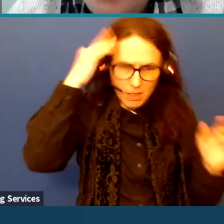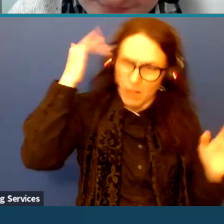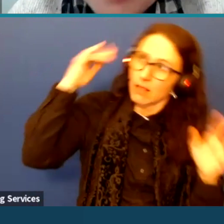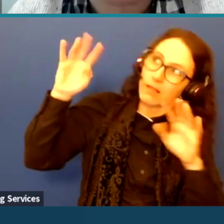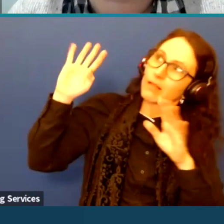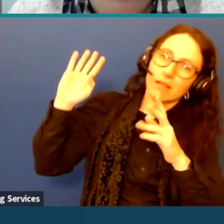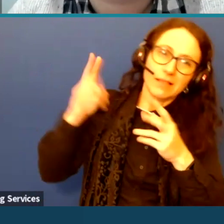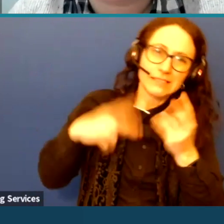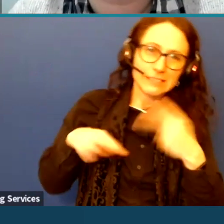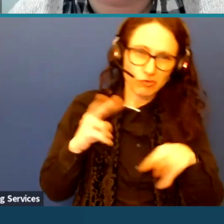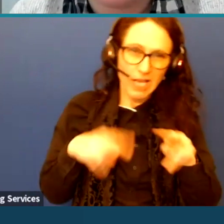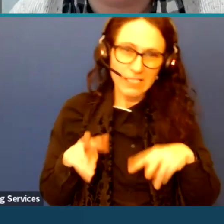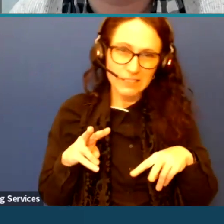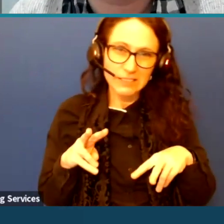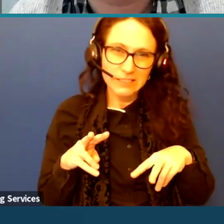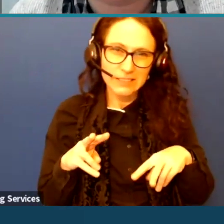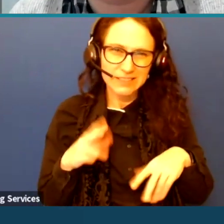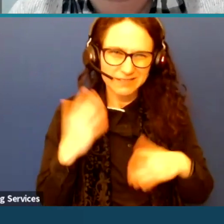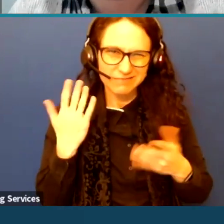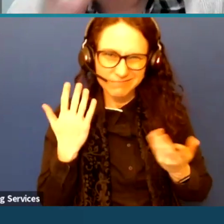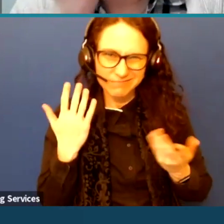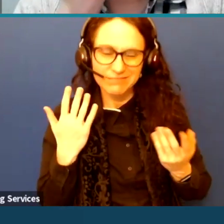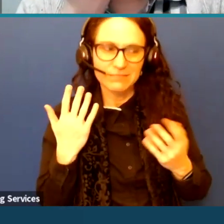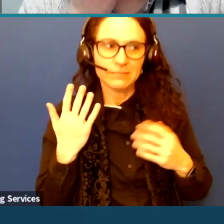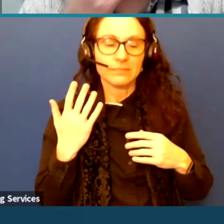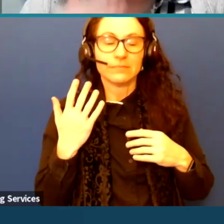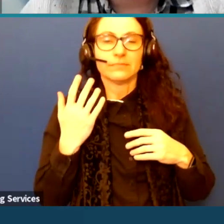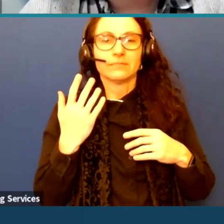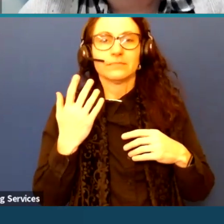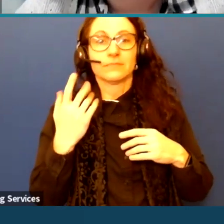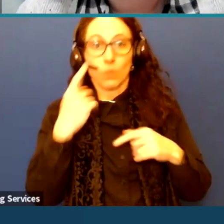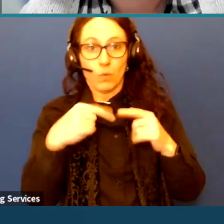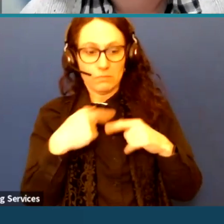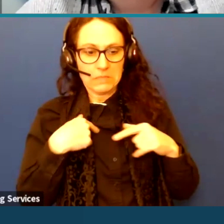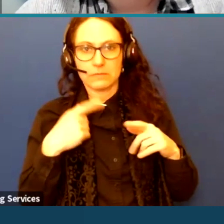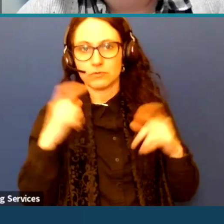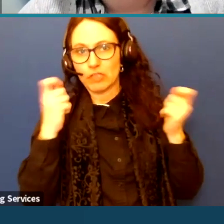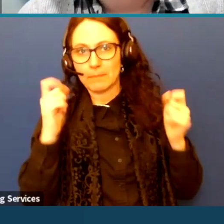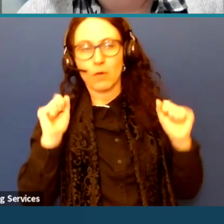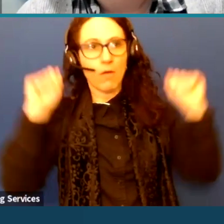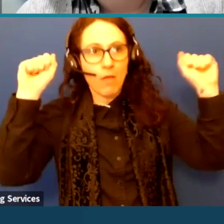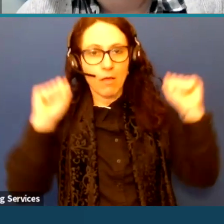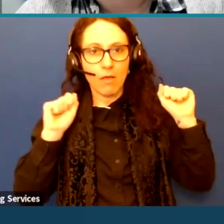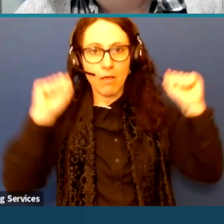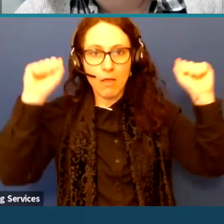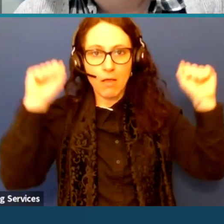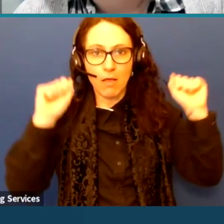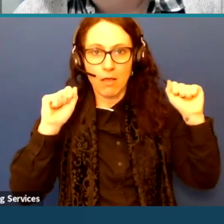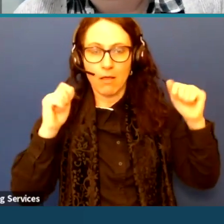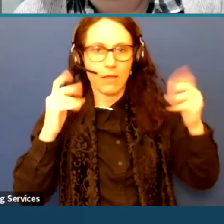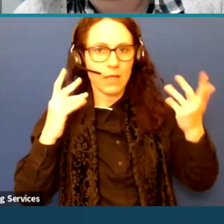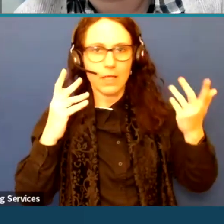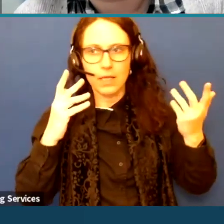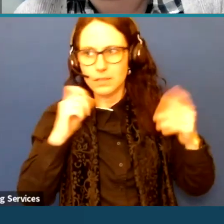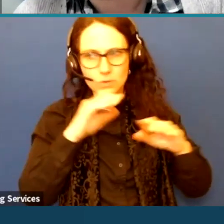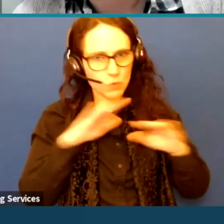interacting with him. You know, when I'm at the gym and I'm working out, that's not the time to be petting